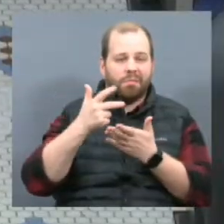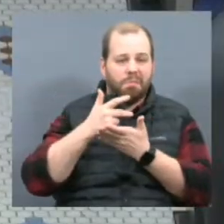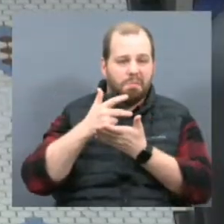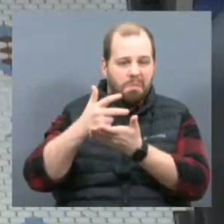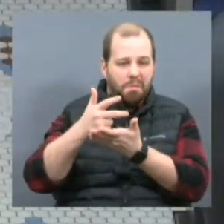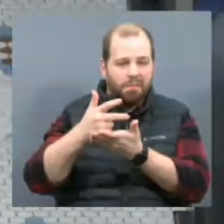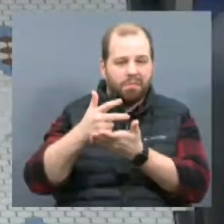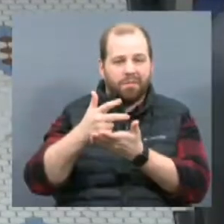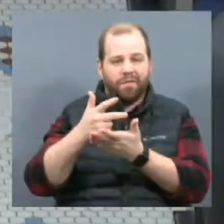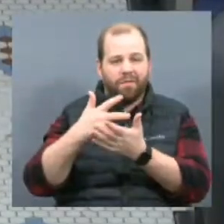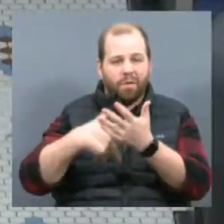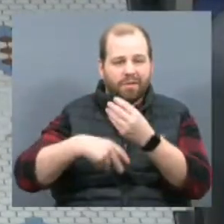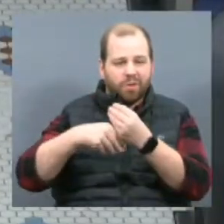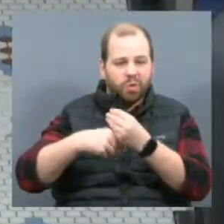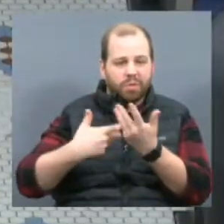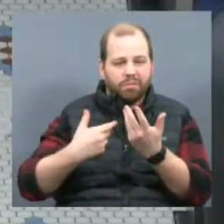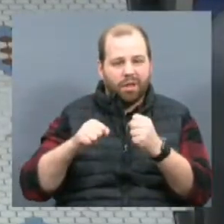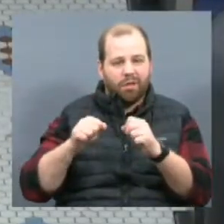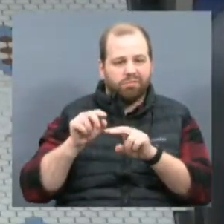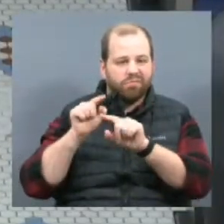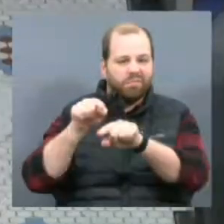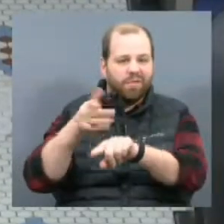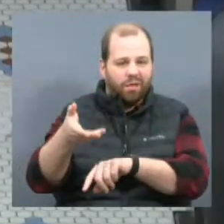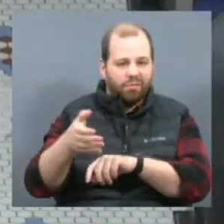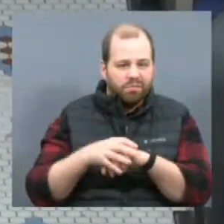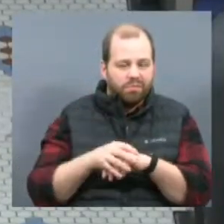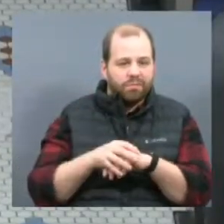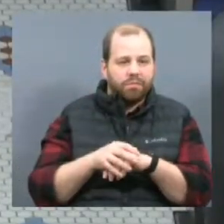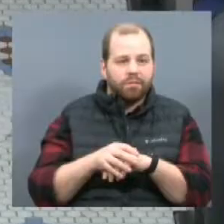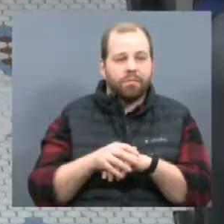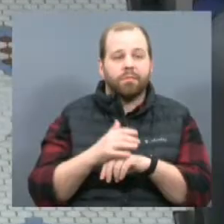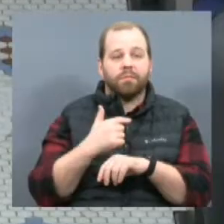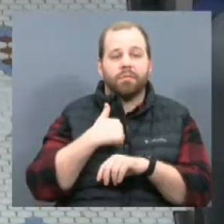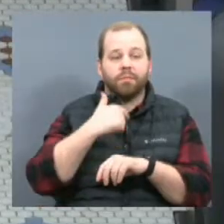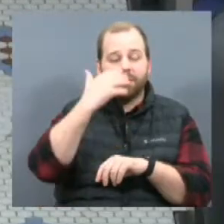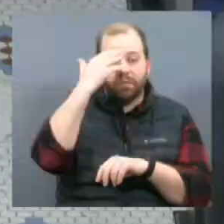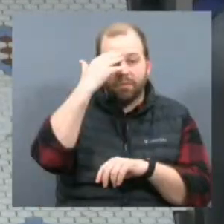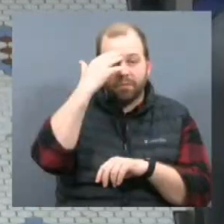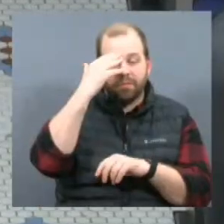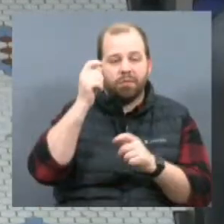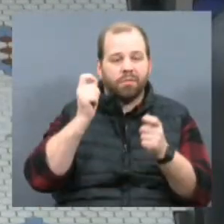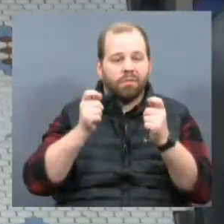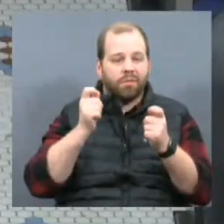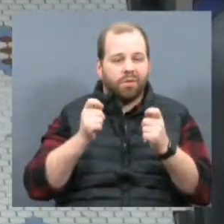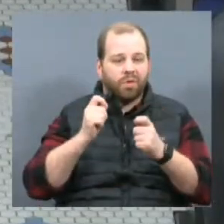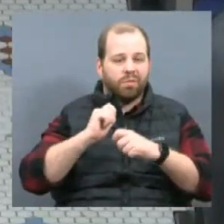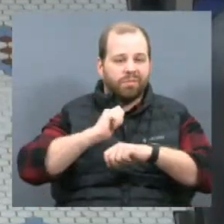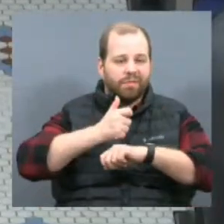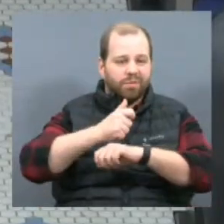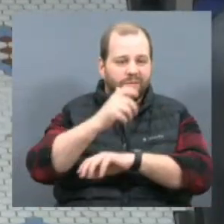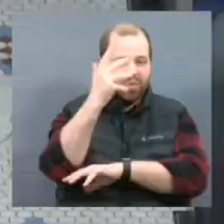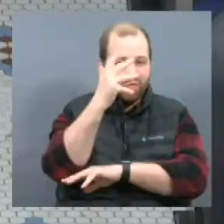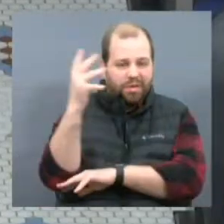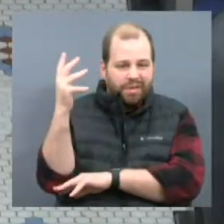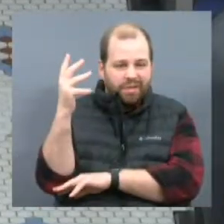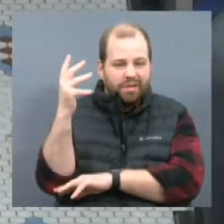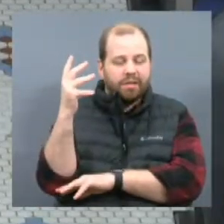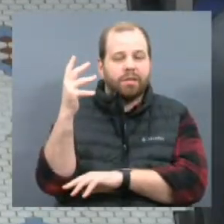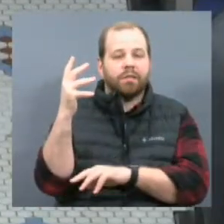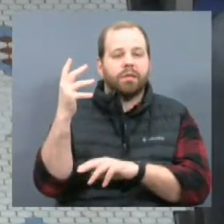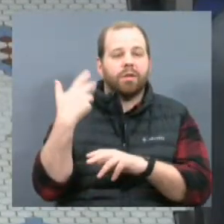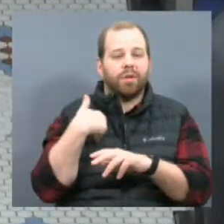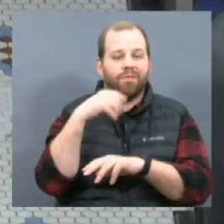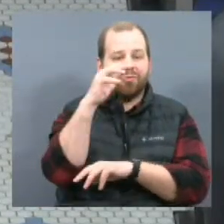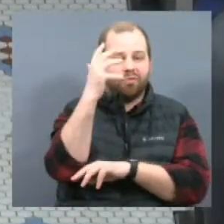could use that for that. I know it was revised to put the trees in, but if you put trees in and surround